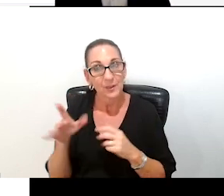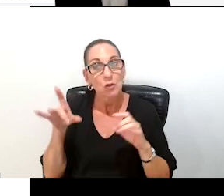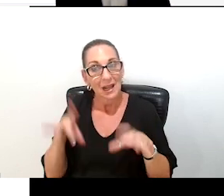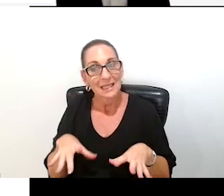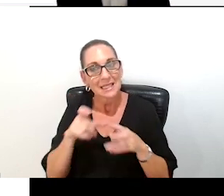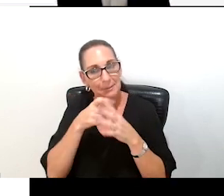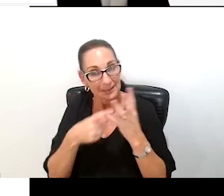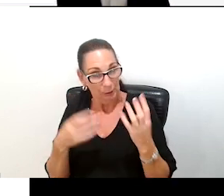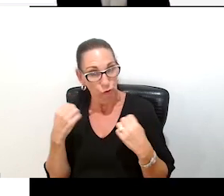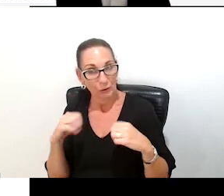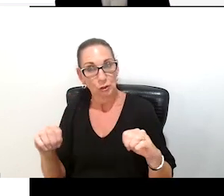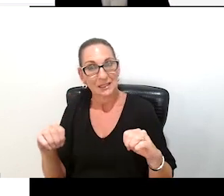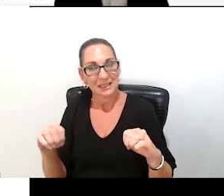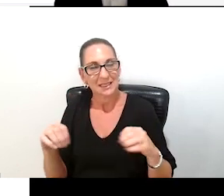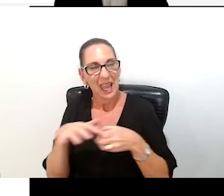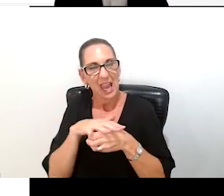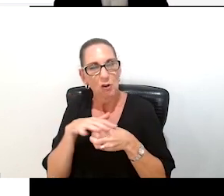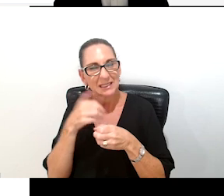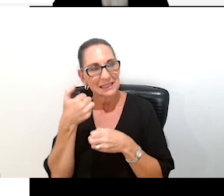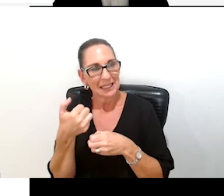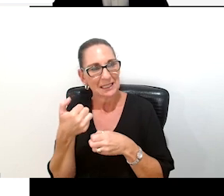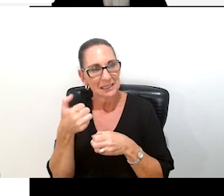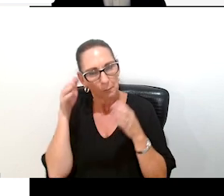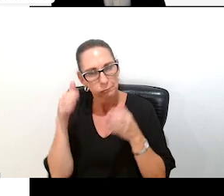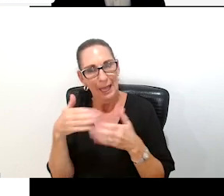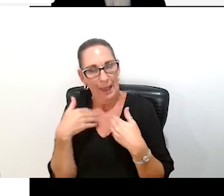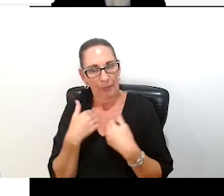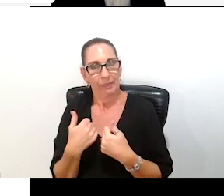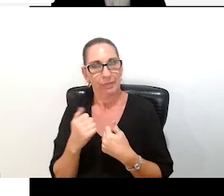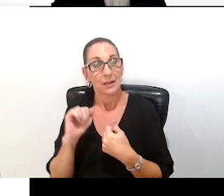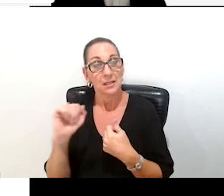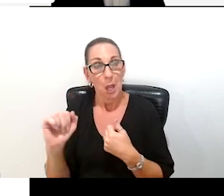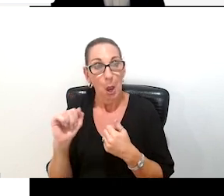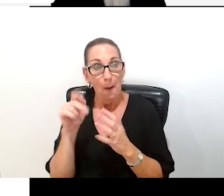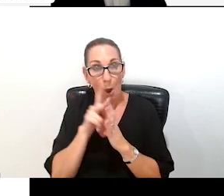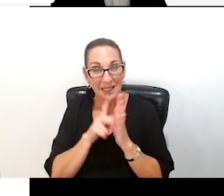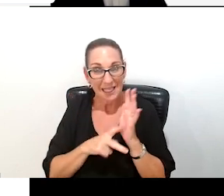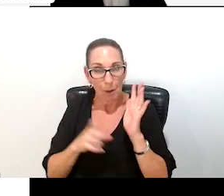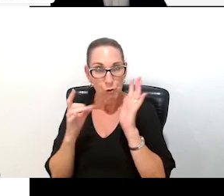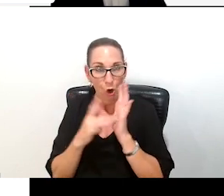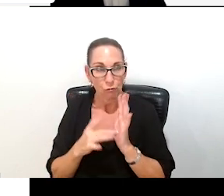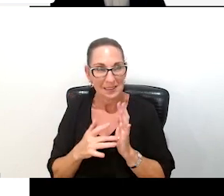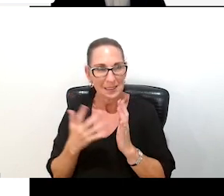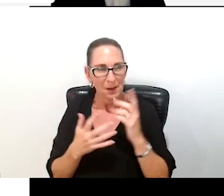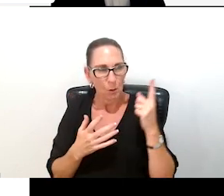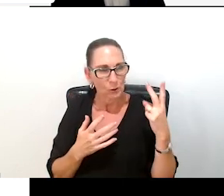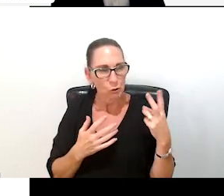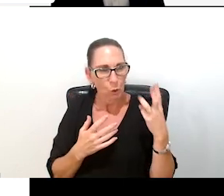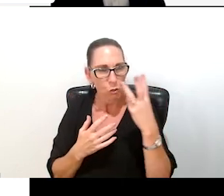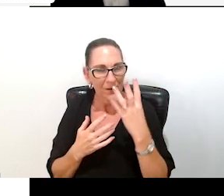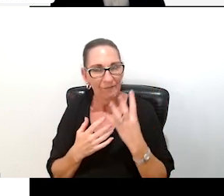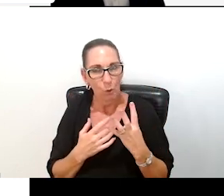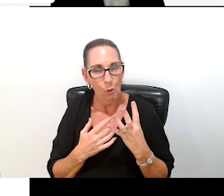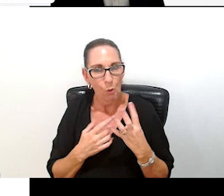an outcome area 6, which is all about health, and their policy priorities 1, 2, 3 and